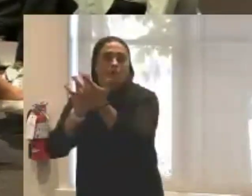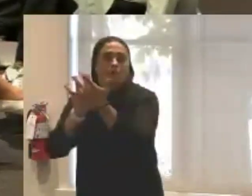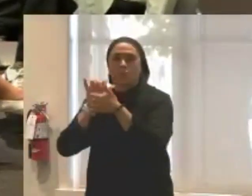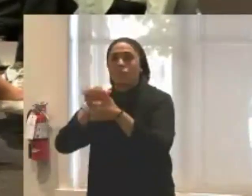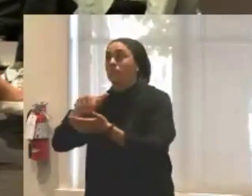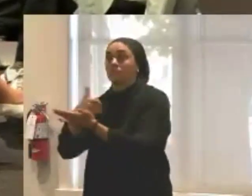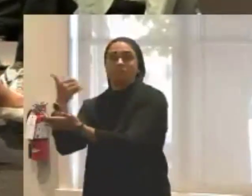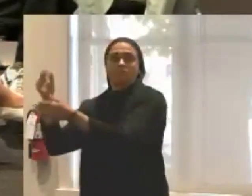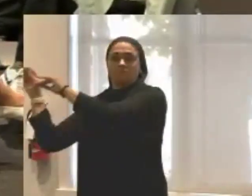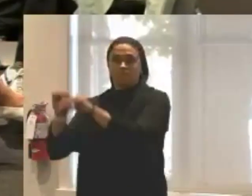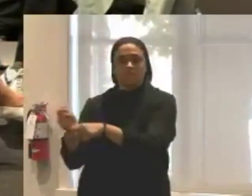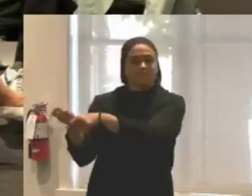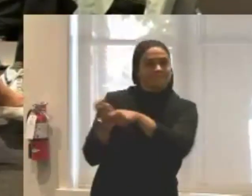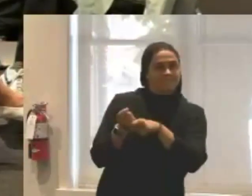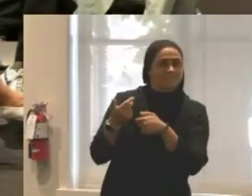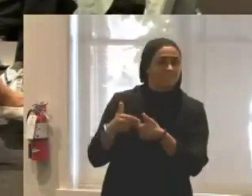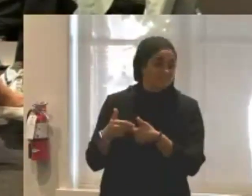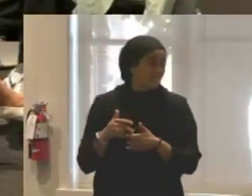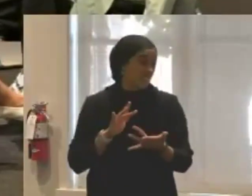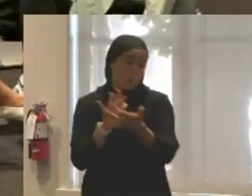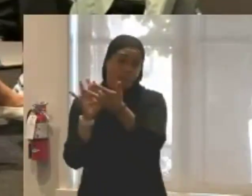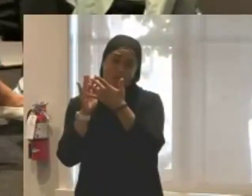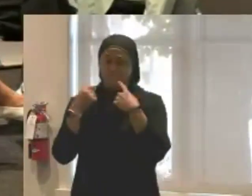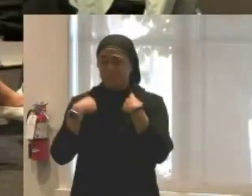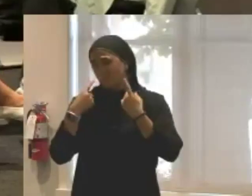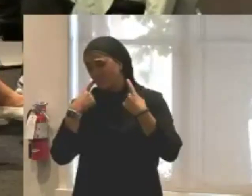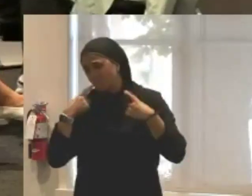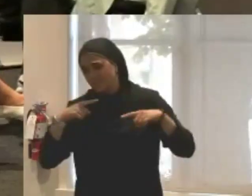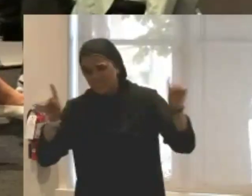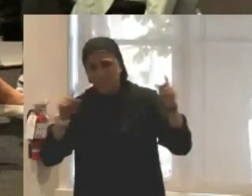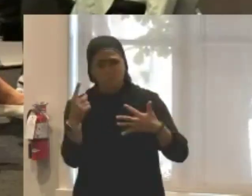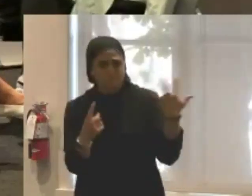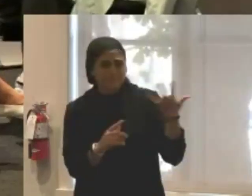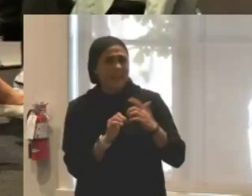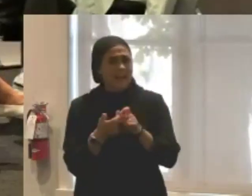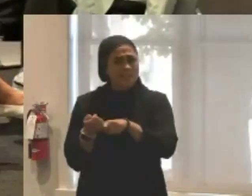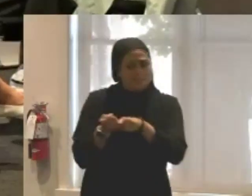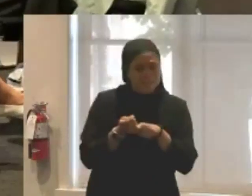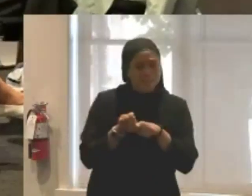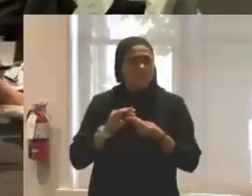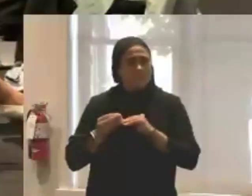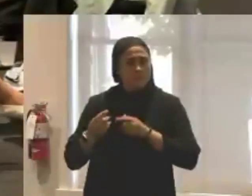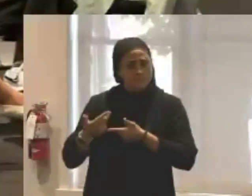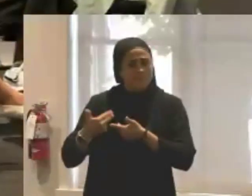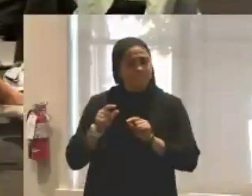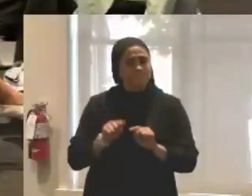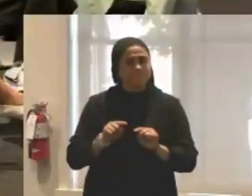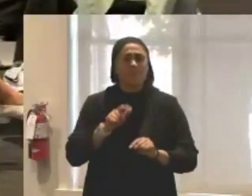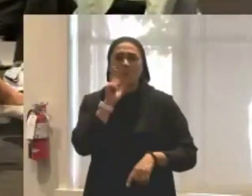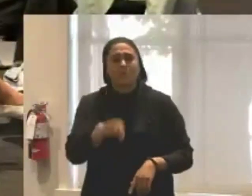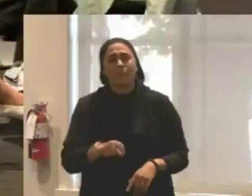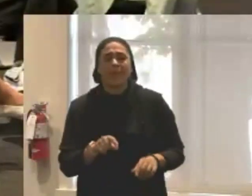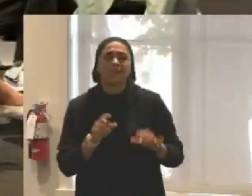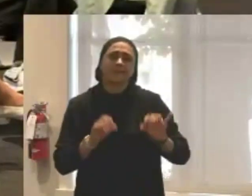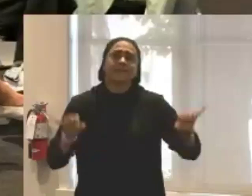youth. So with outreach, that's been a very successful practice in ways that we are getting the numbers in without having to do the traditional form